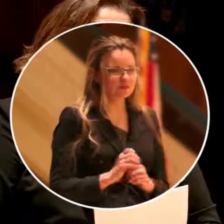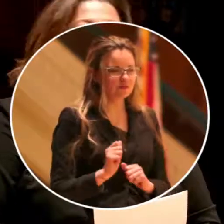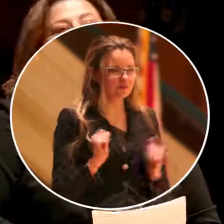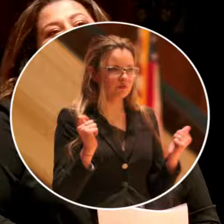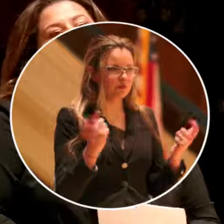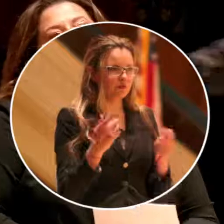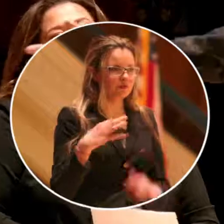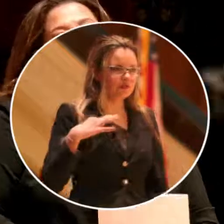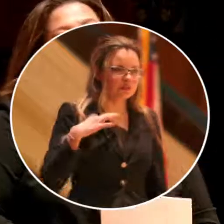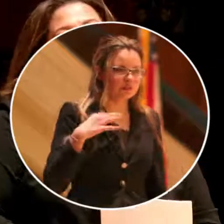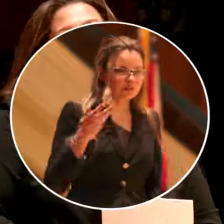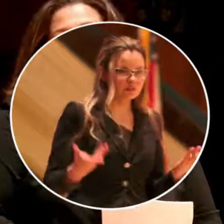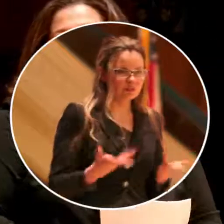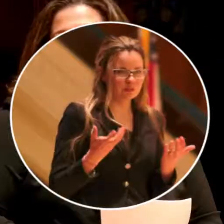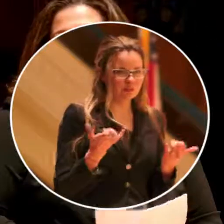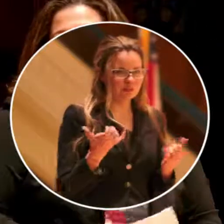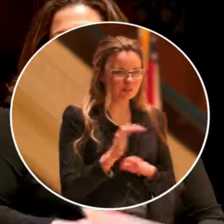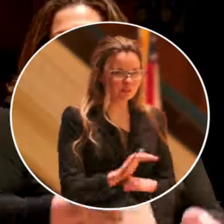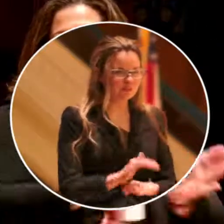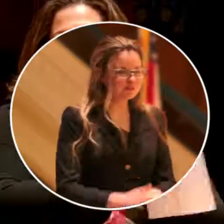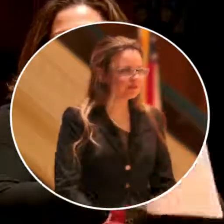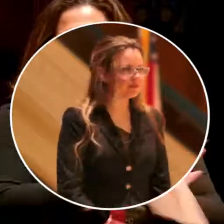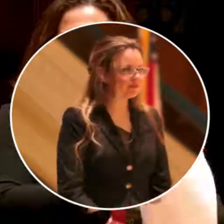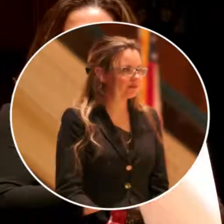tonight. Now, Taylor.